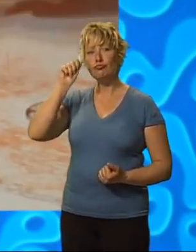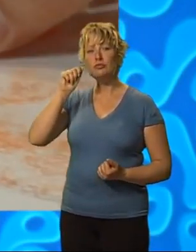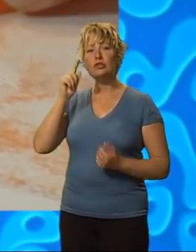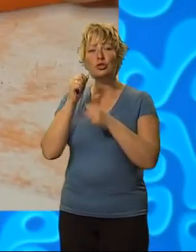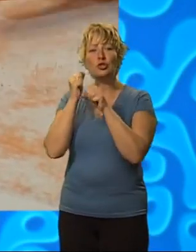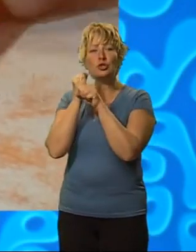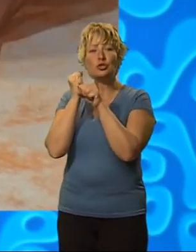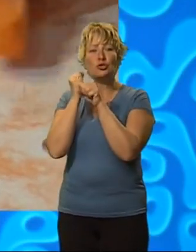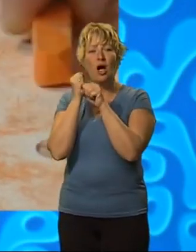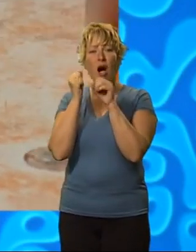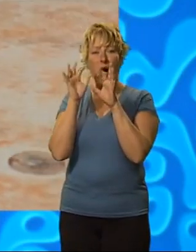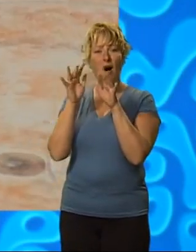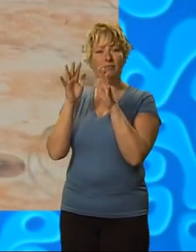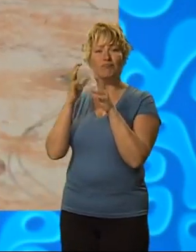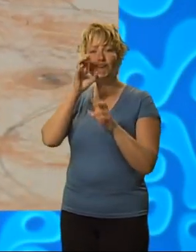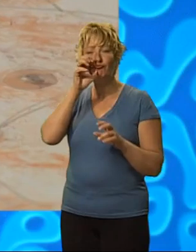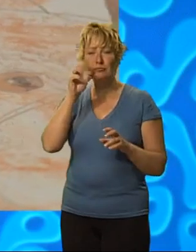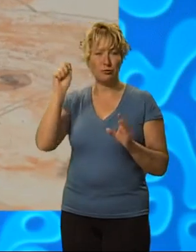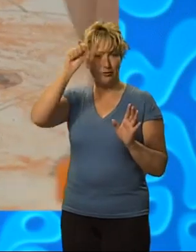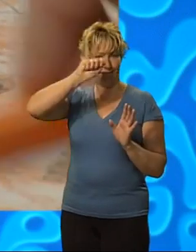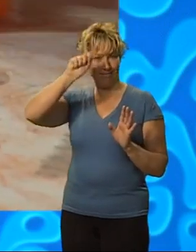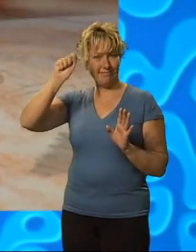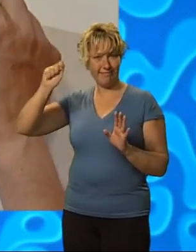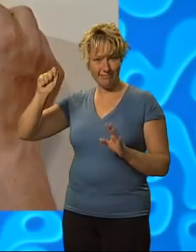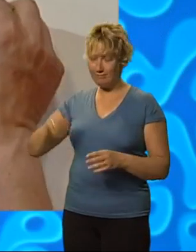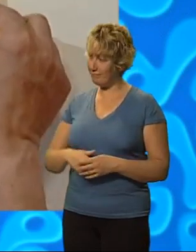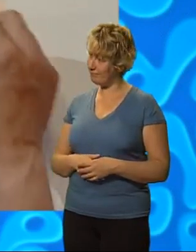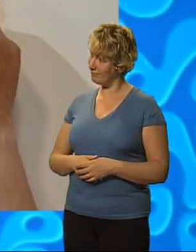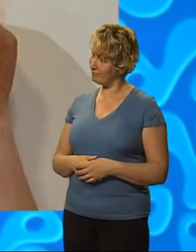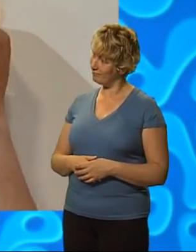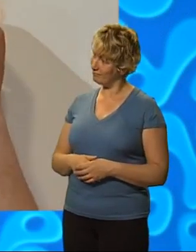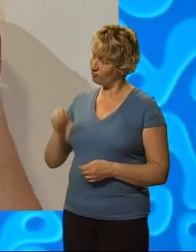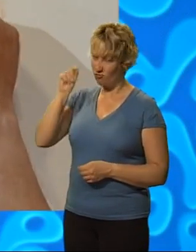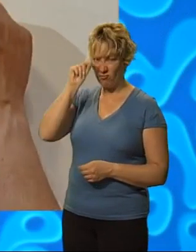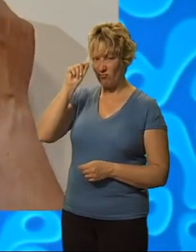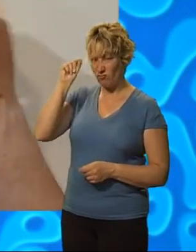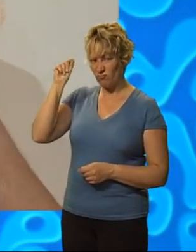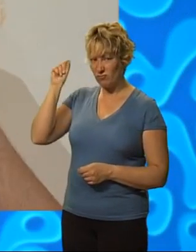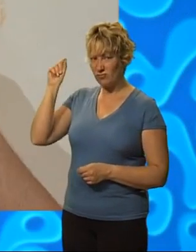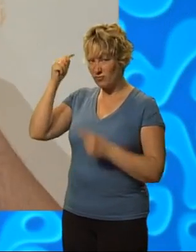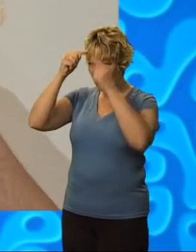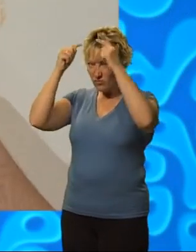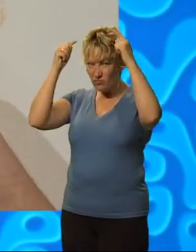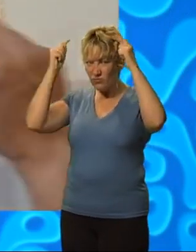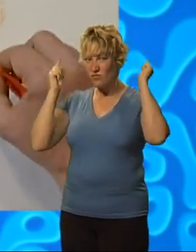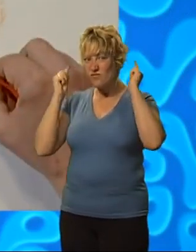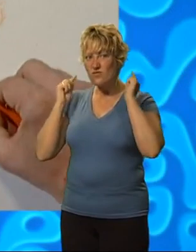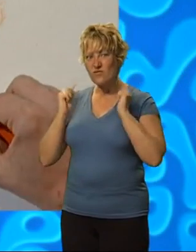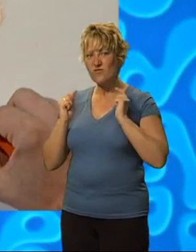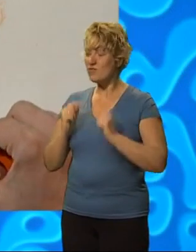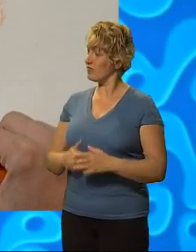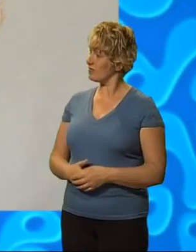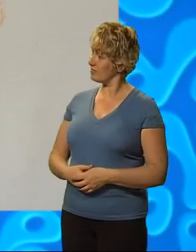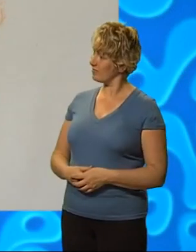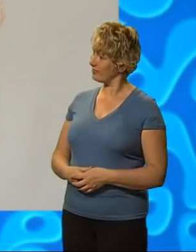a ginger look as well. And use the end just to make little scratchy bits around the